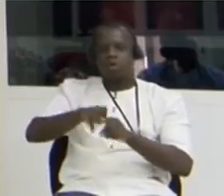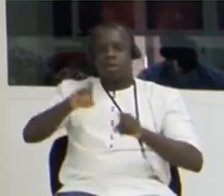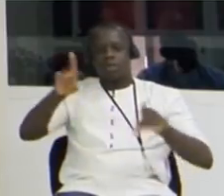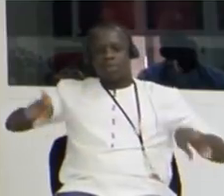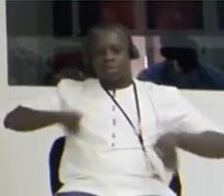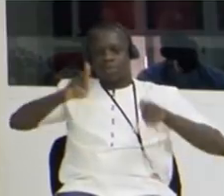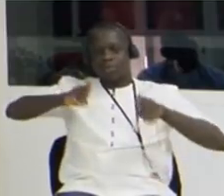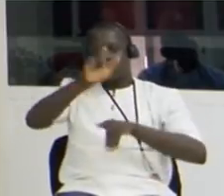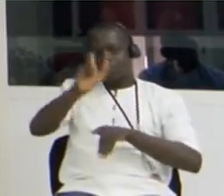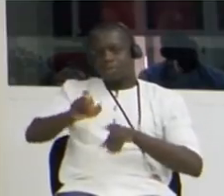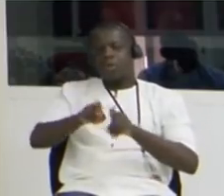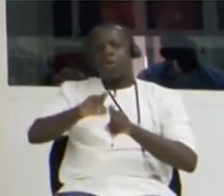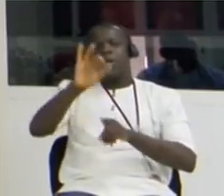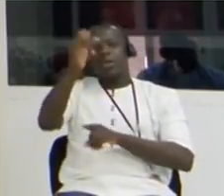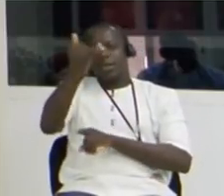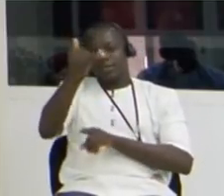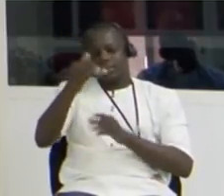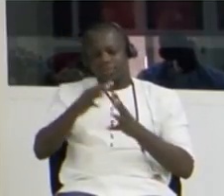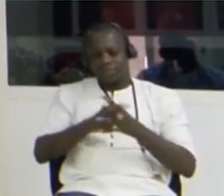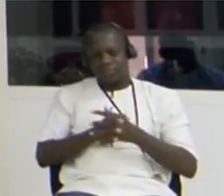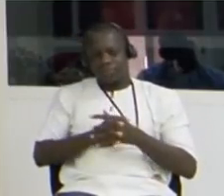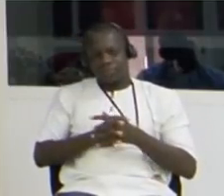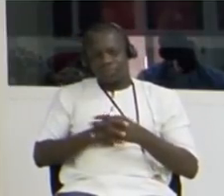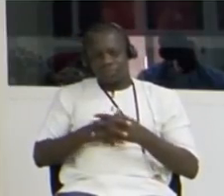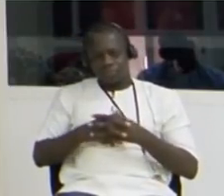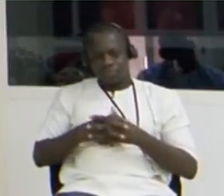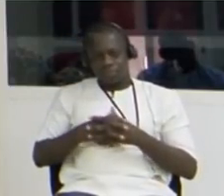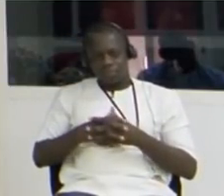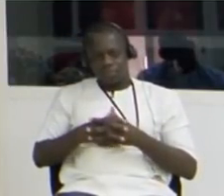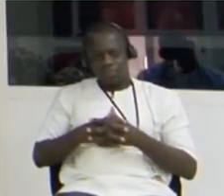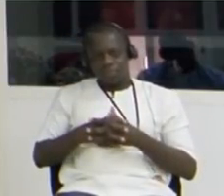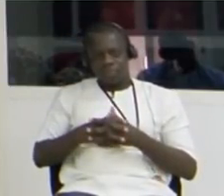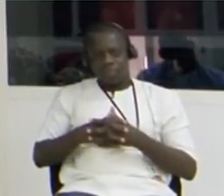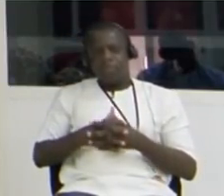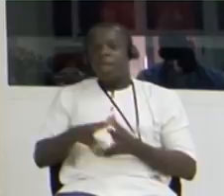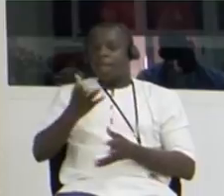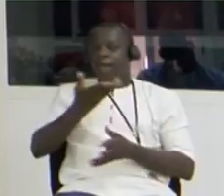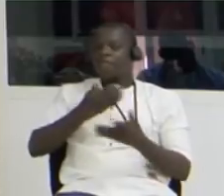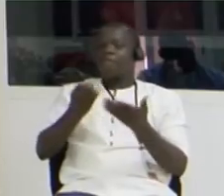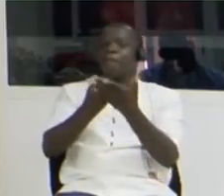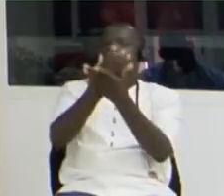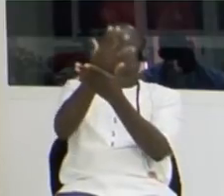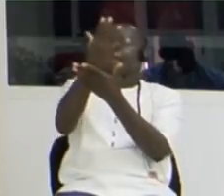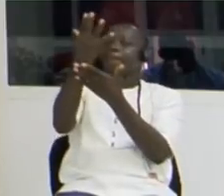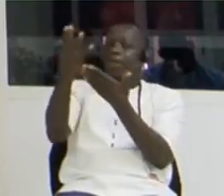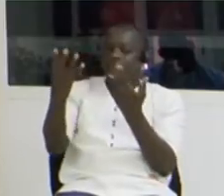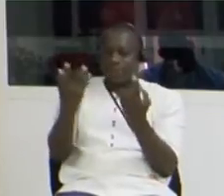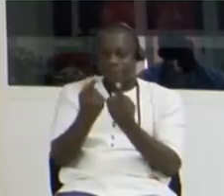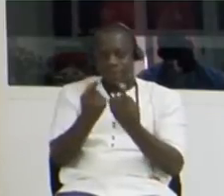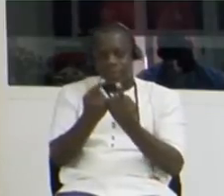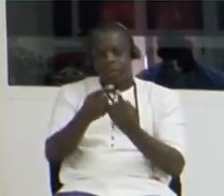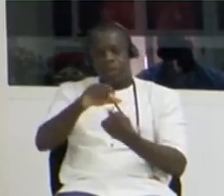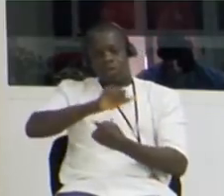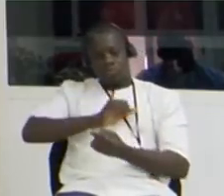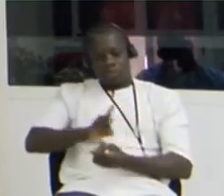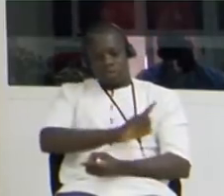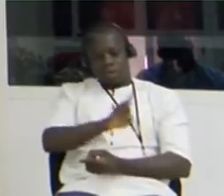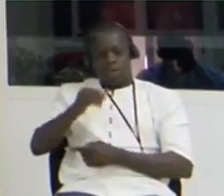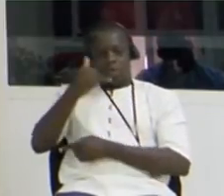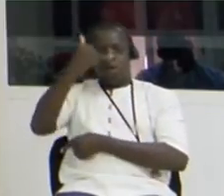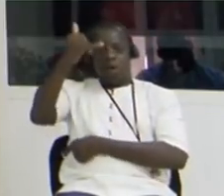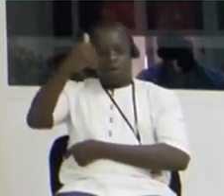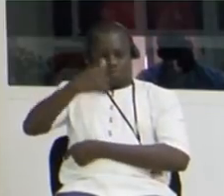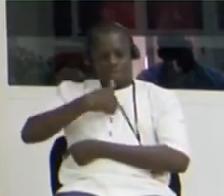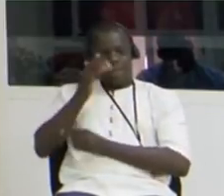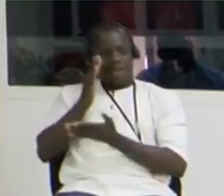ushers, yes. But there are cases, and there are many cases in which they will call me in particular. It